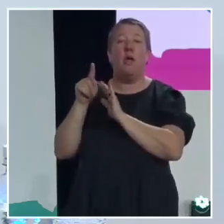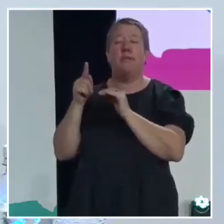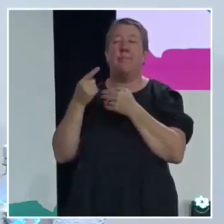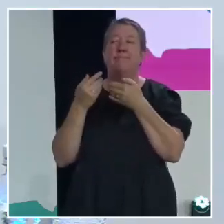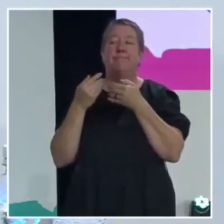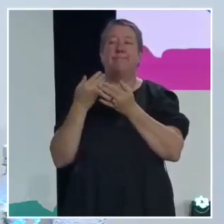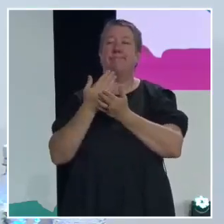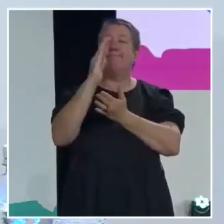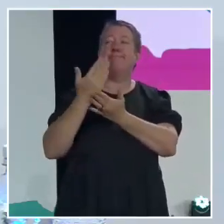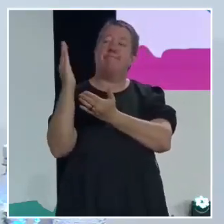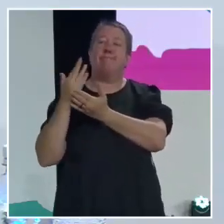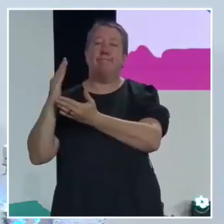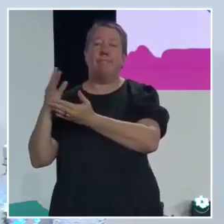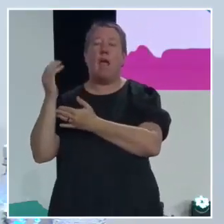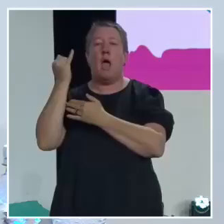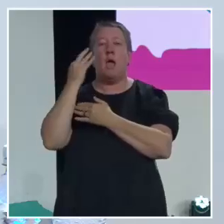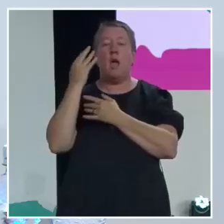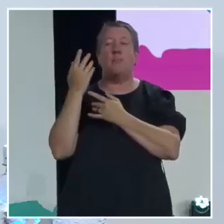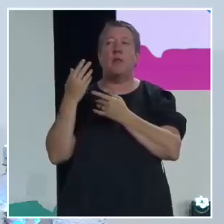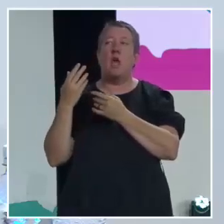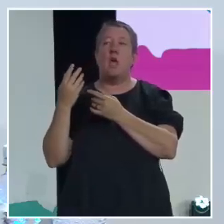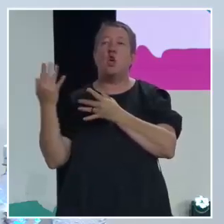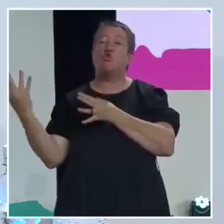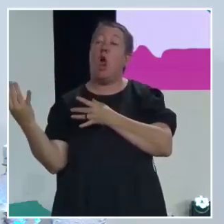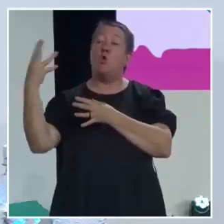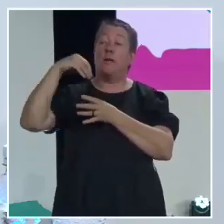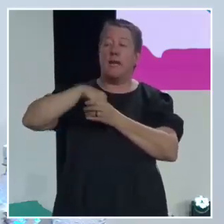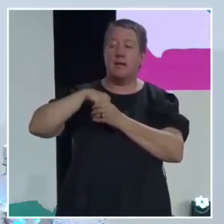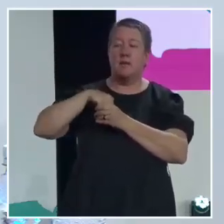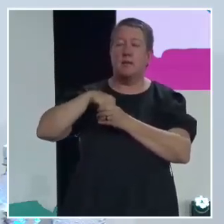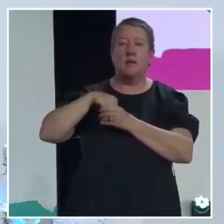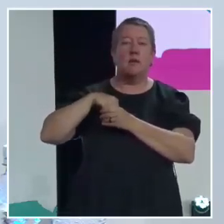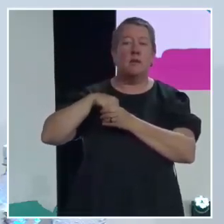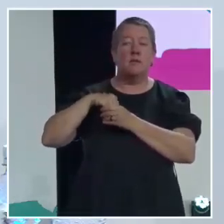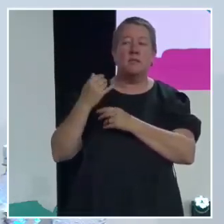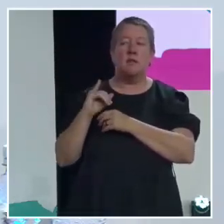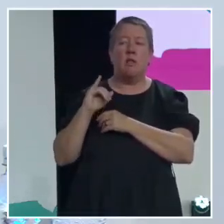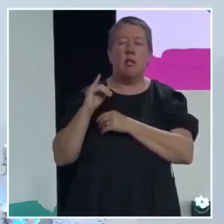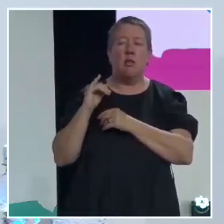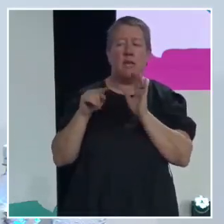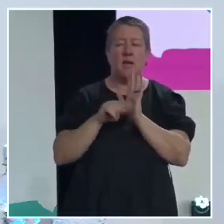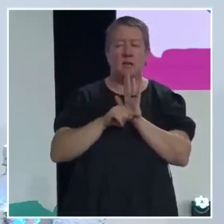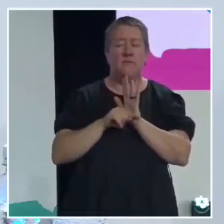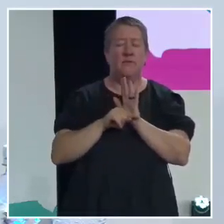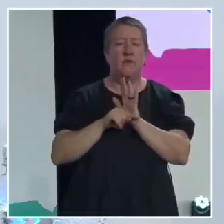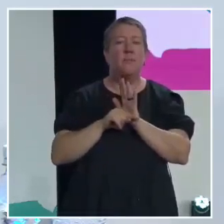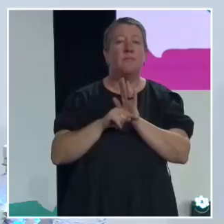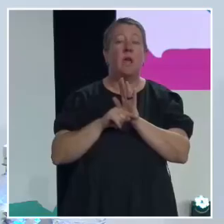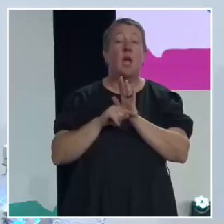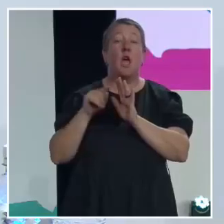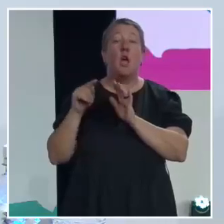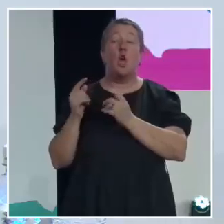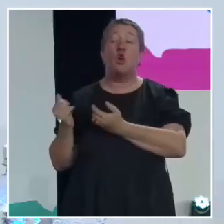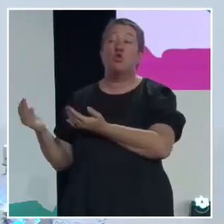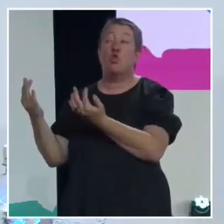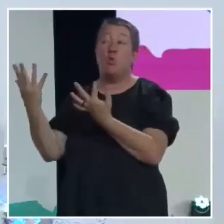ideological side. By the way, the word crowding in is crazy that it's still negative. I mean, this is what I was saying before about the narrative, like crowding in is supposed to be the